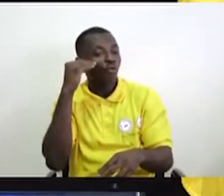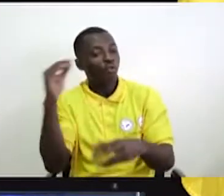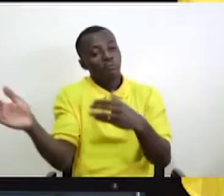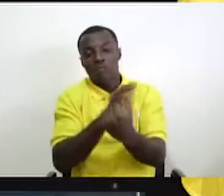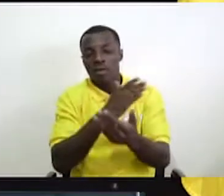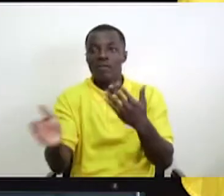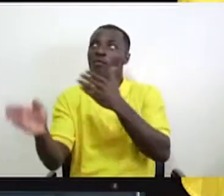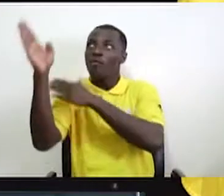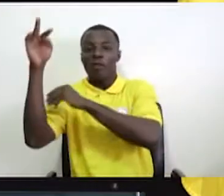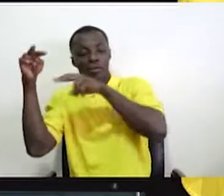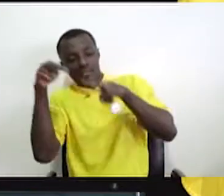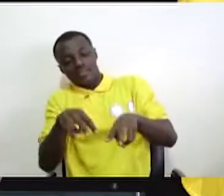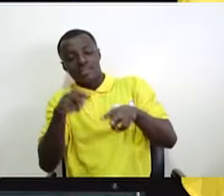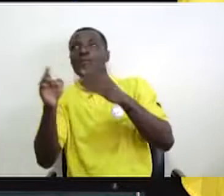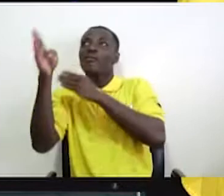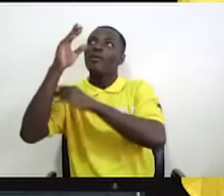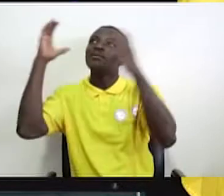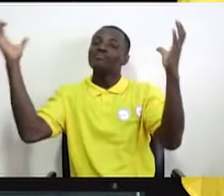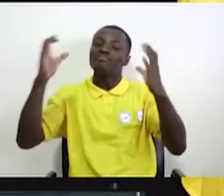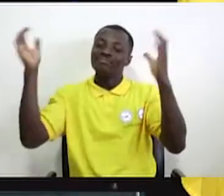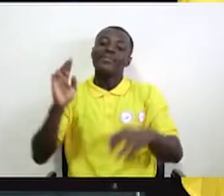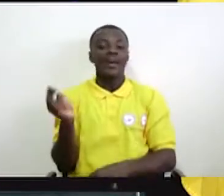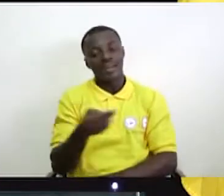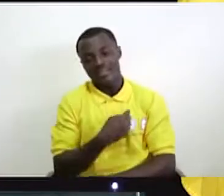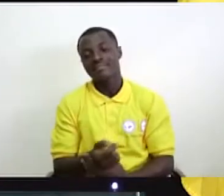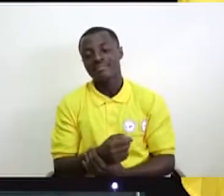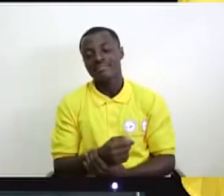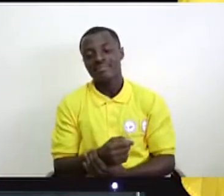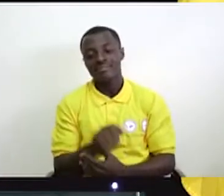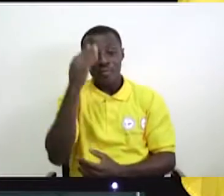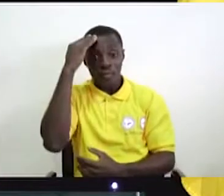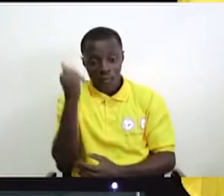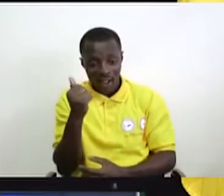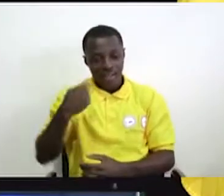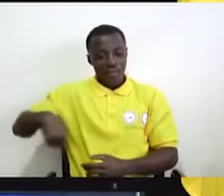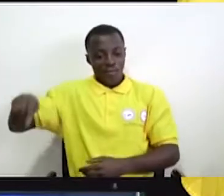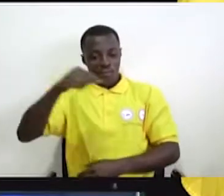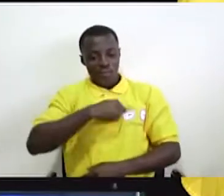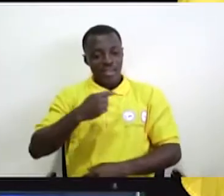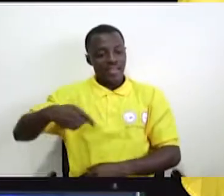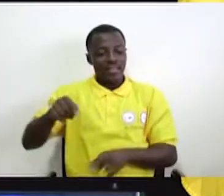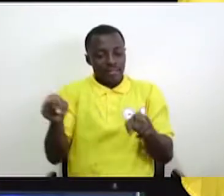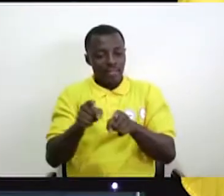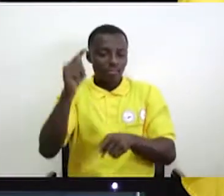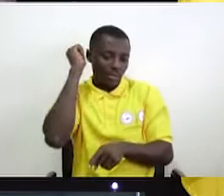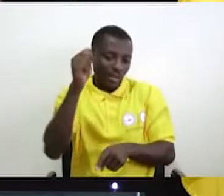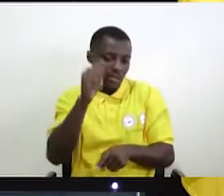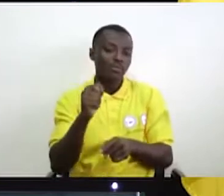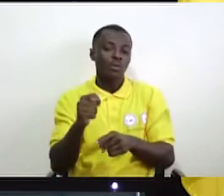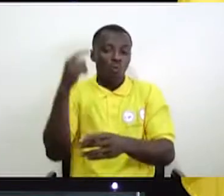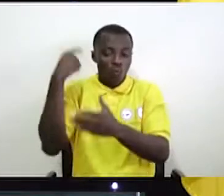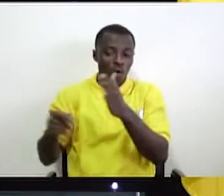homes, he celebrates us. We are the real testimony of what Jesus did